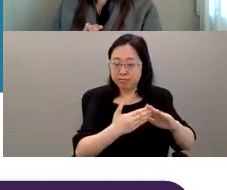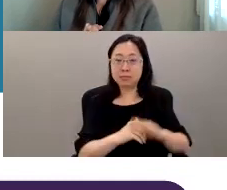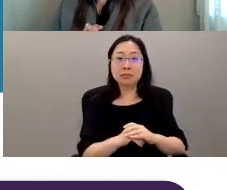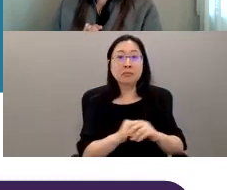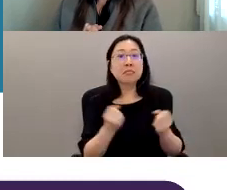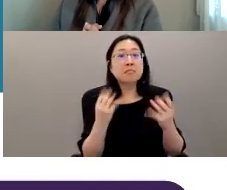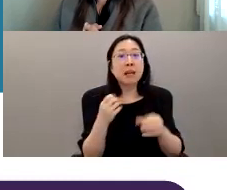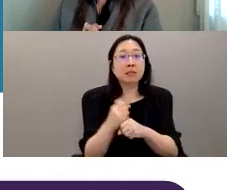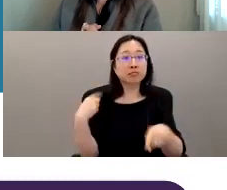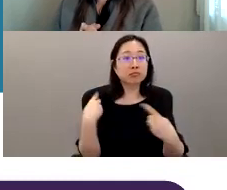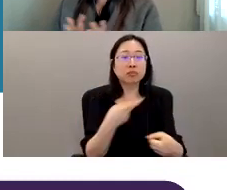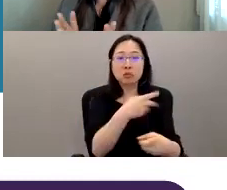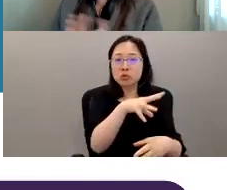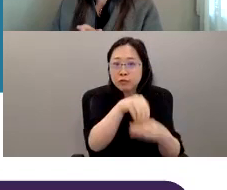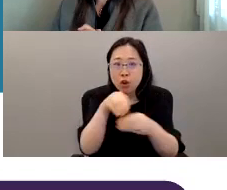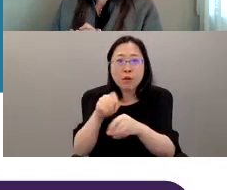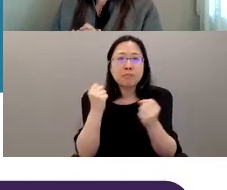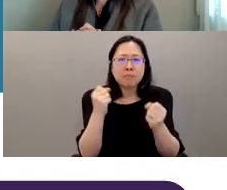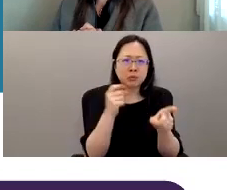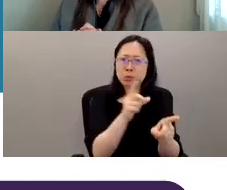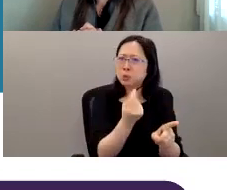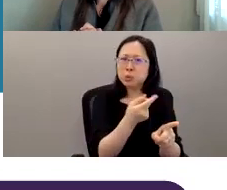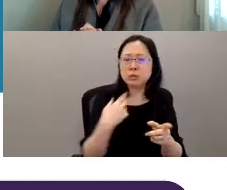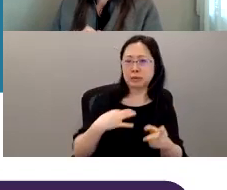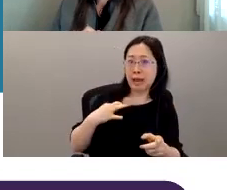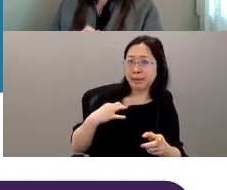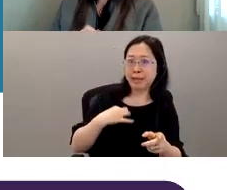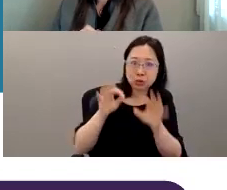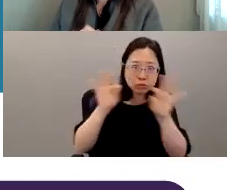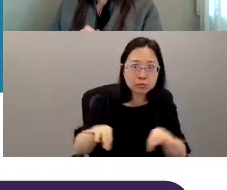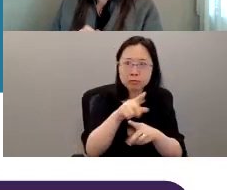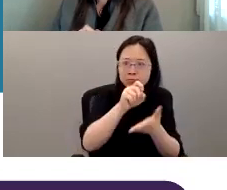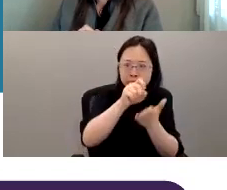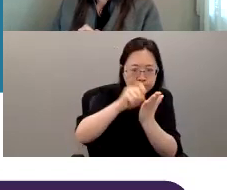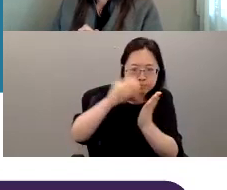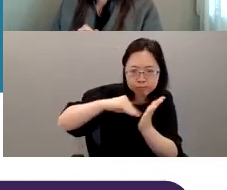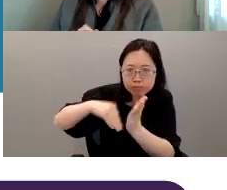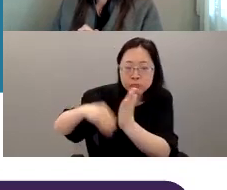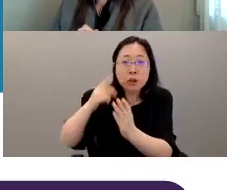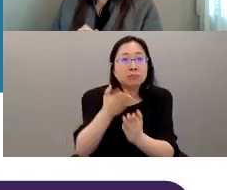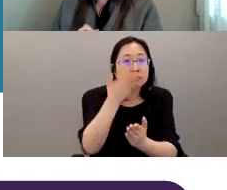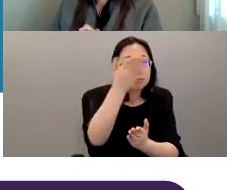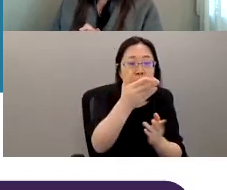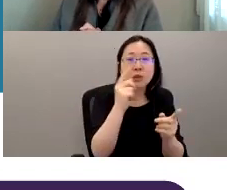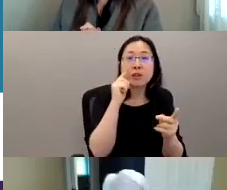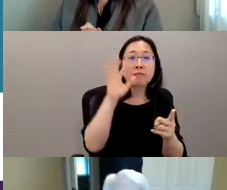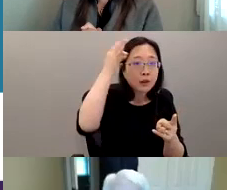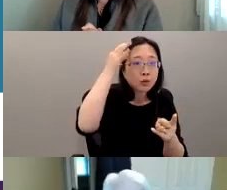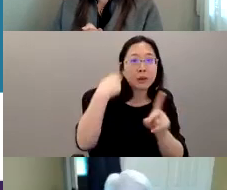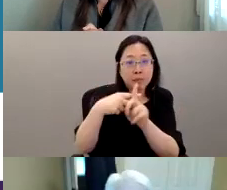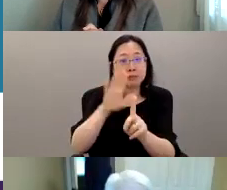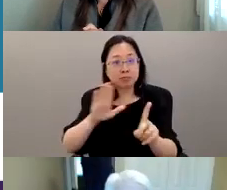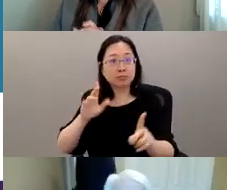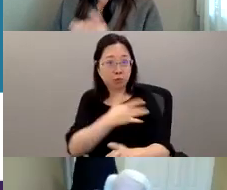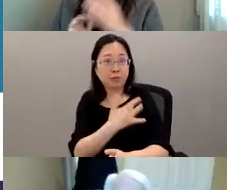involved with assisting to write multiple applications, both federally and provincially, for grants to fund elder